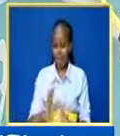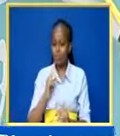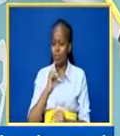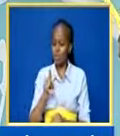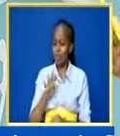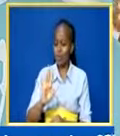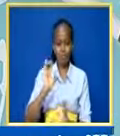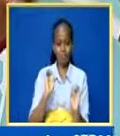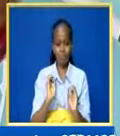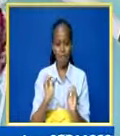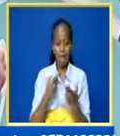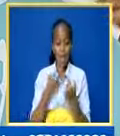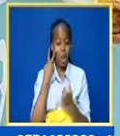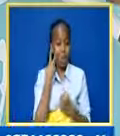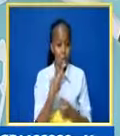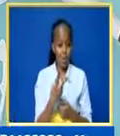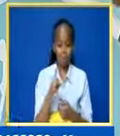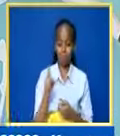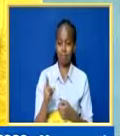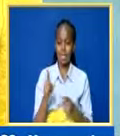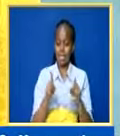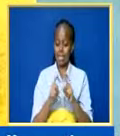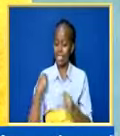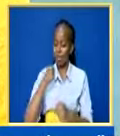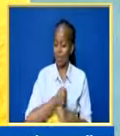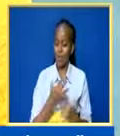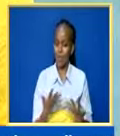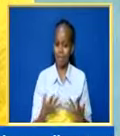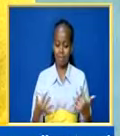at the toothbrush and look at her coat. Oh!